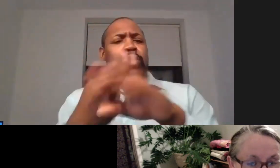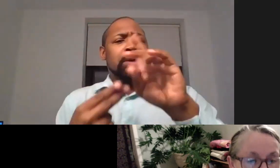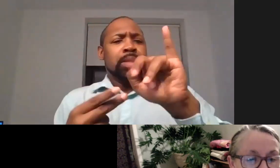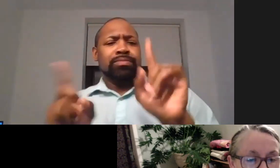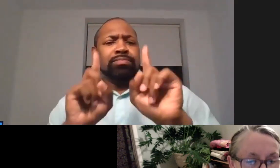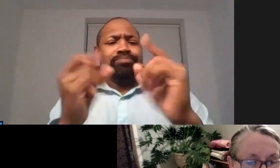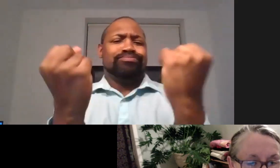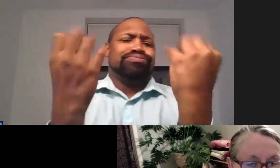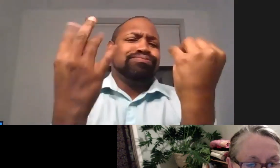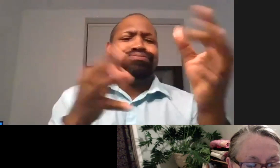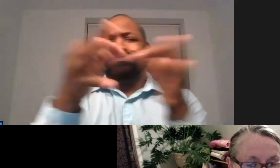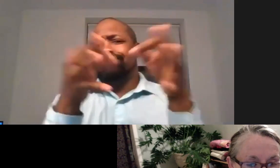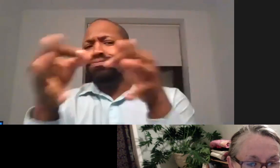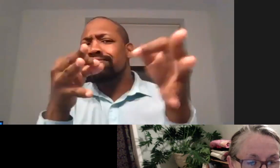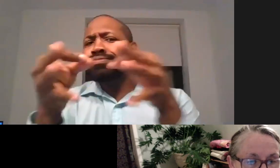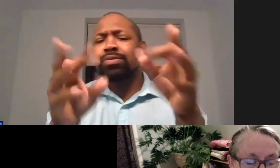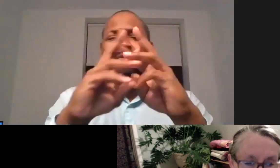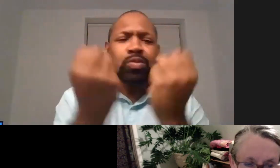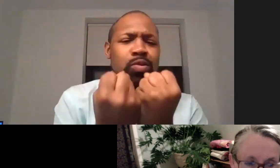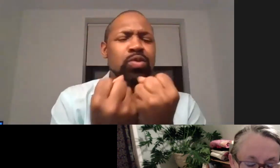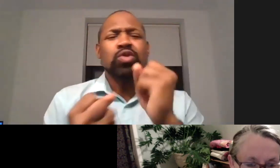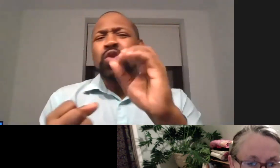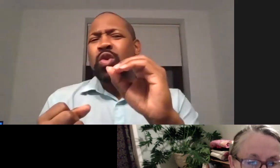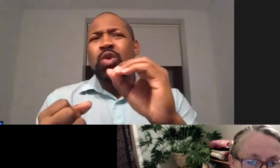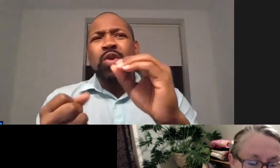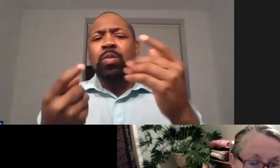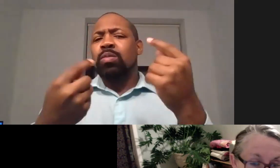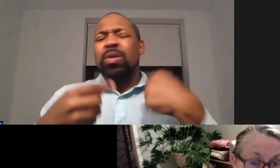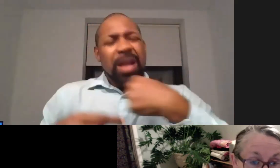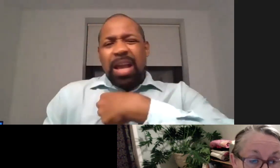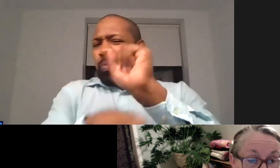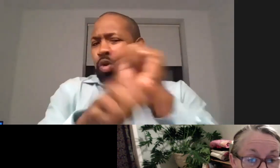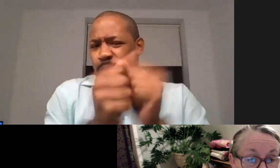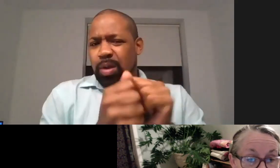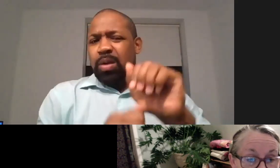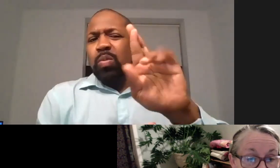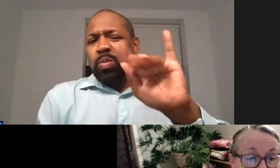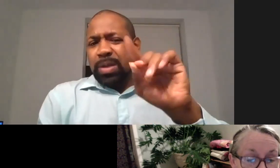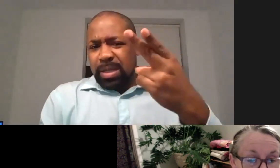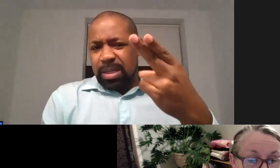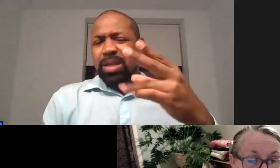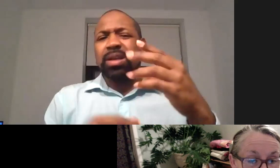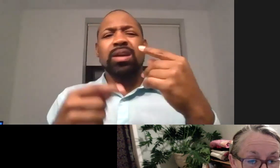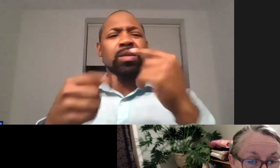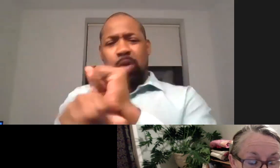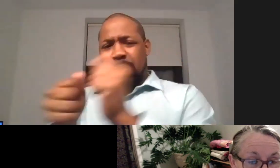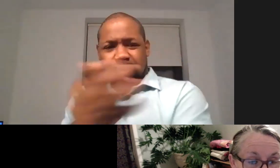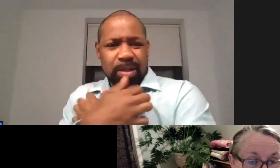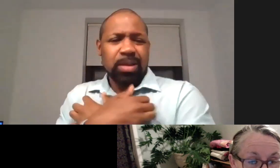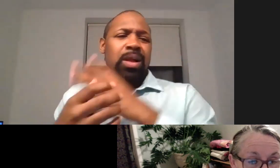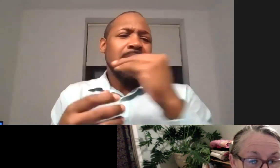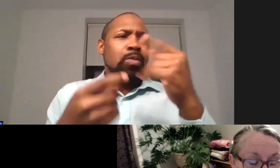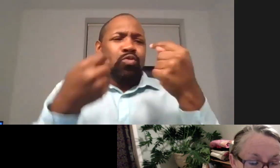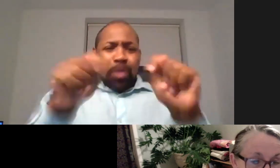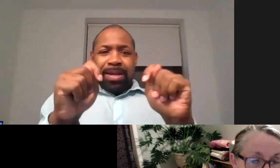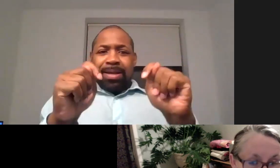workshop. So we'll make sure that it's clearly communicated to the deaf community. That's something that we're doing right now